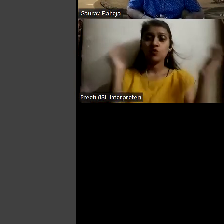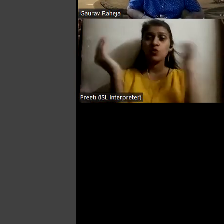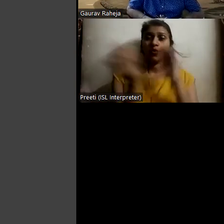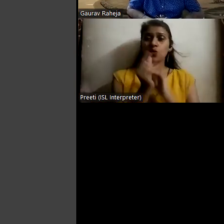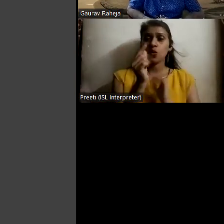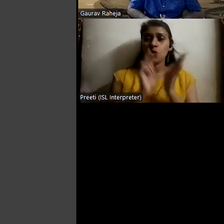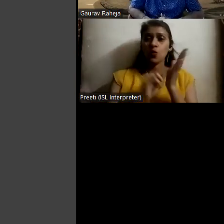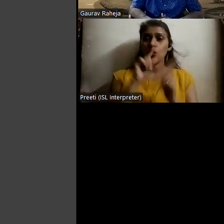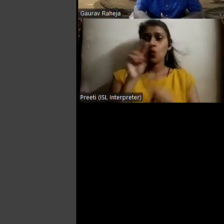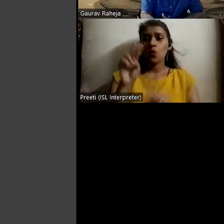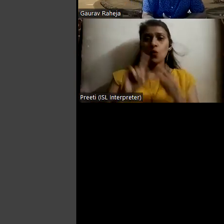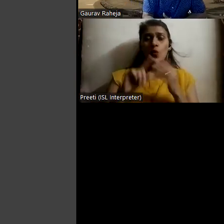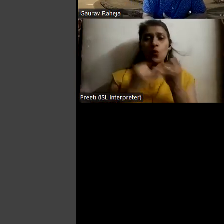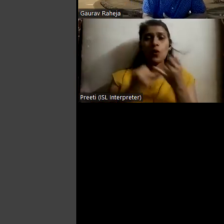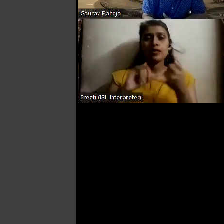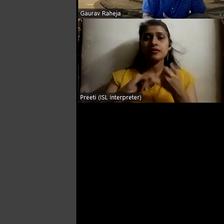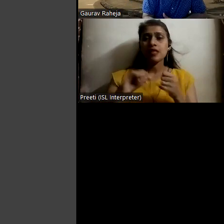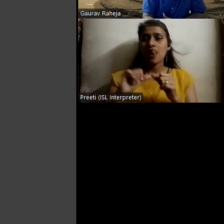accommodation. the,